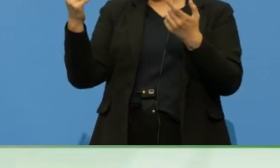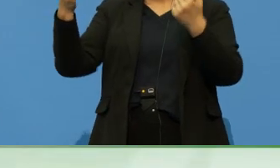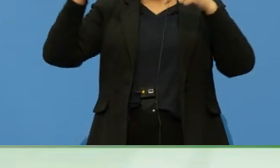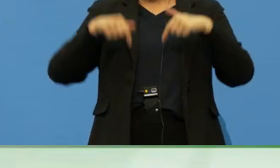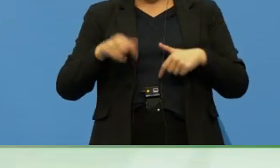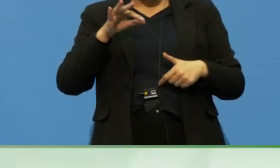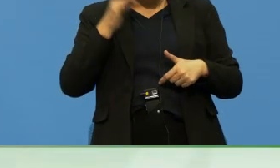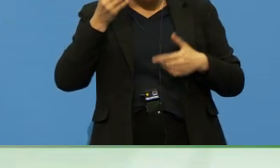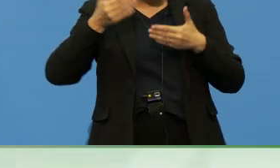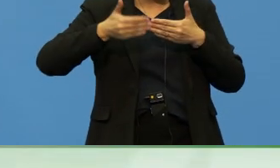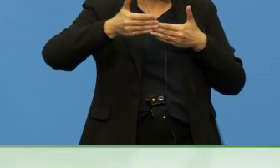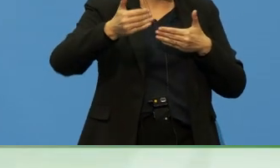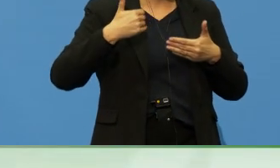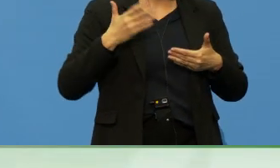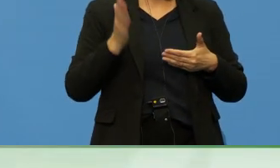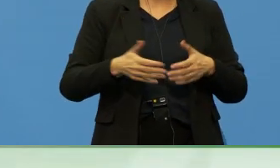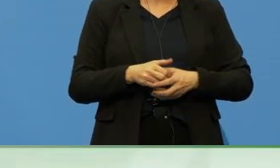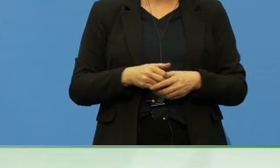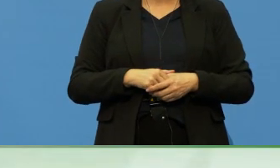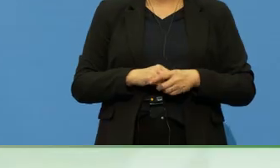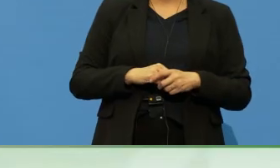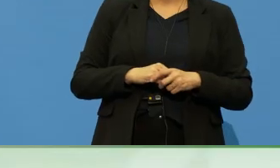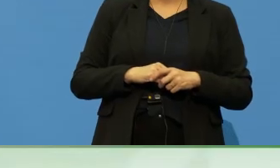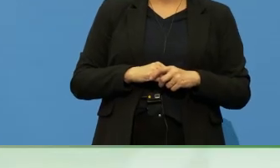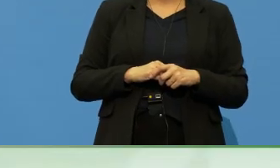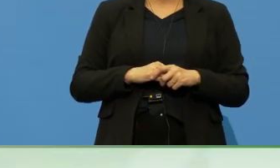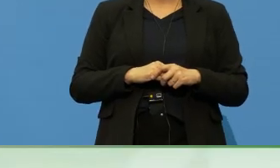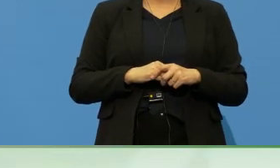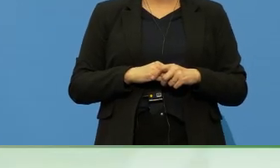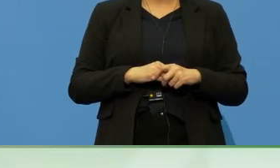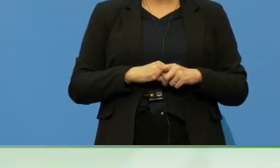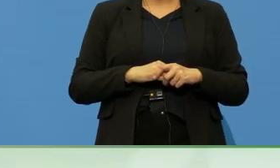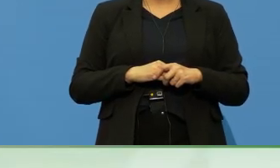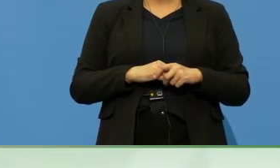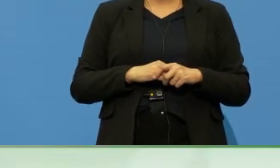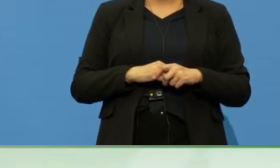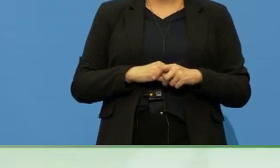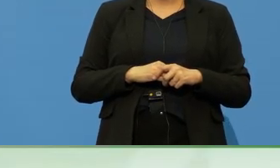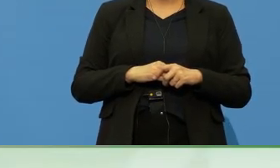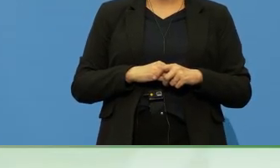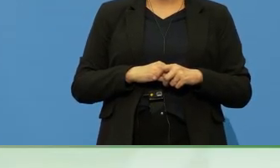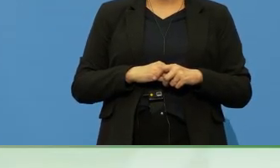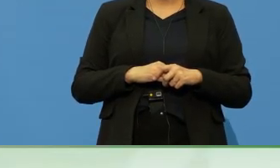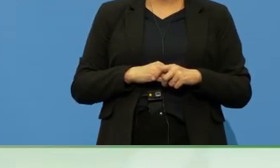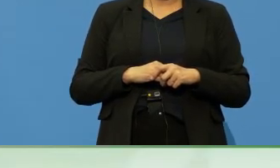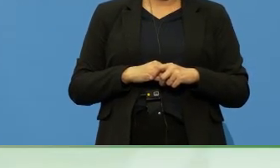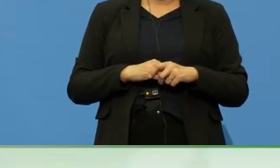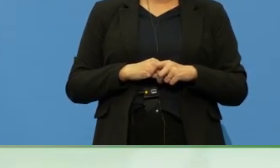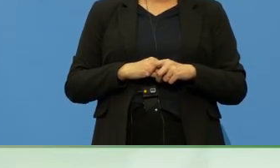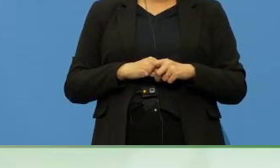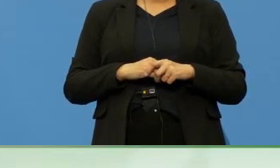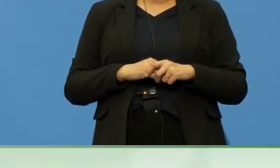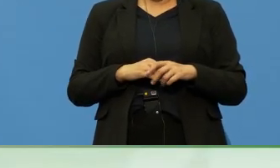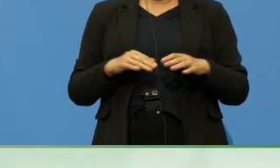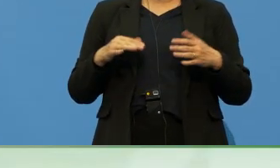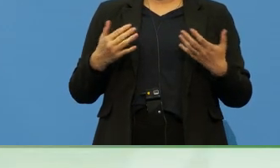well. But so the barriers aren't that it doesn't sound like you've met a